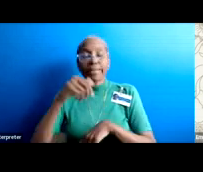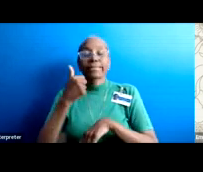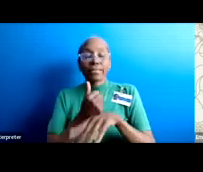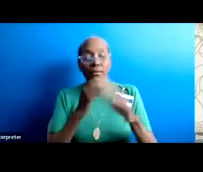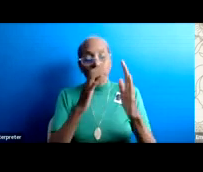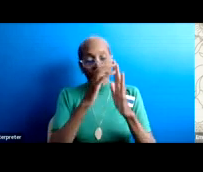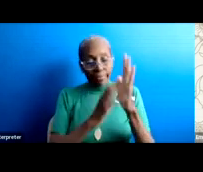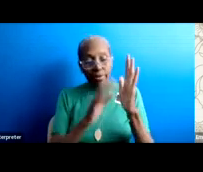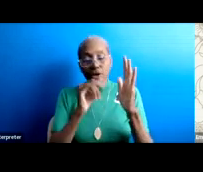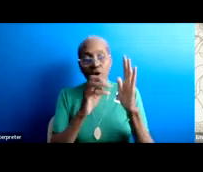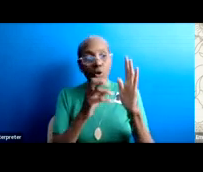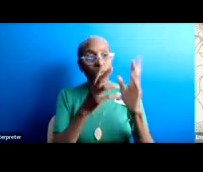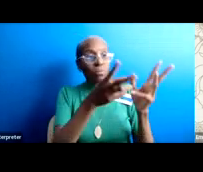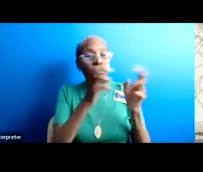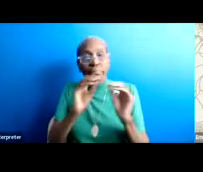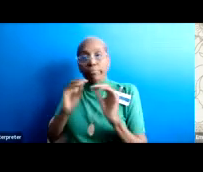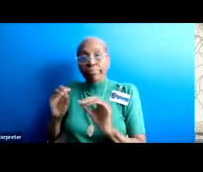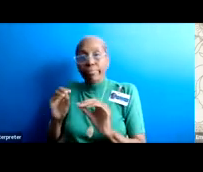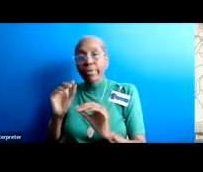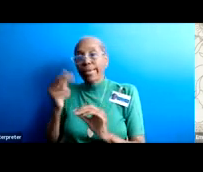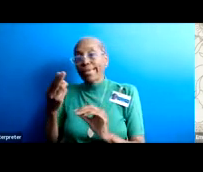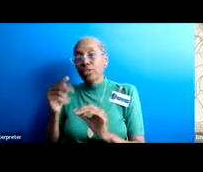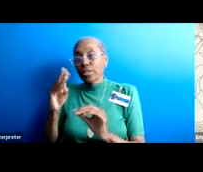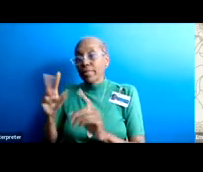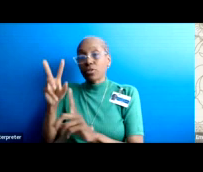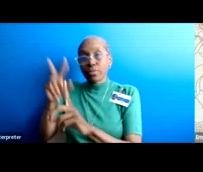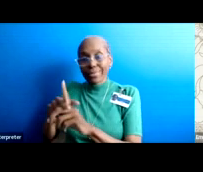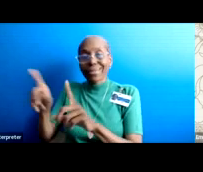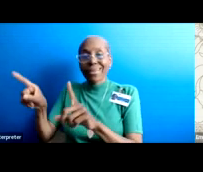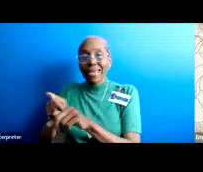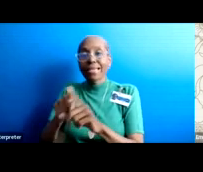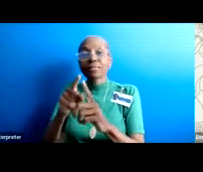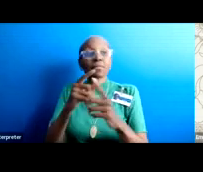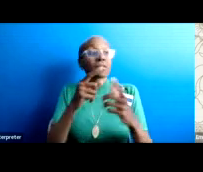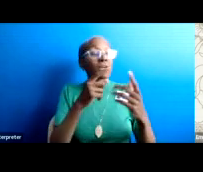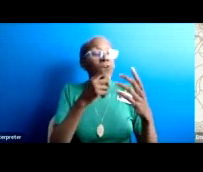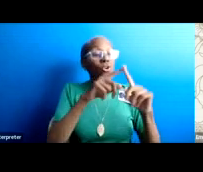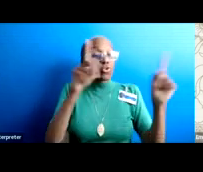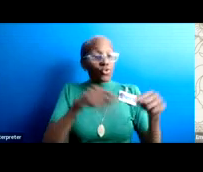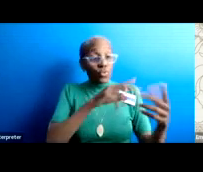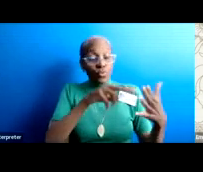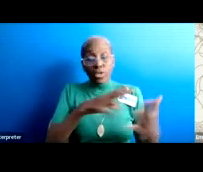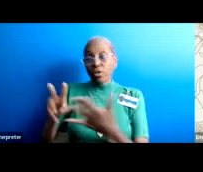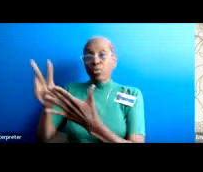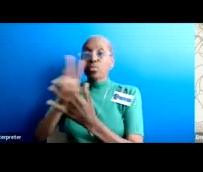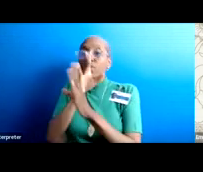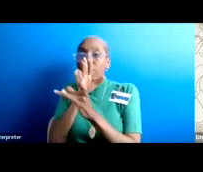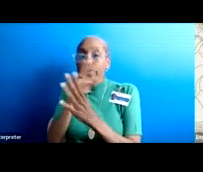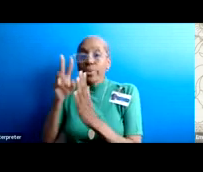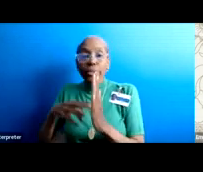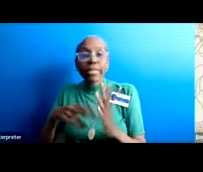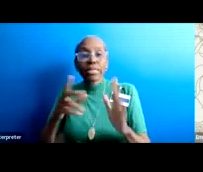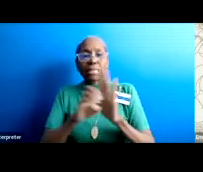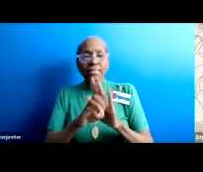that you can insert into your HTML in order to assign it to be read to the screen reader a certain way. I have some examples on the